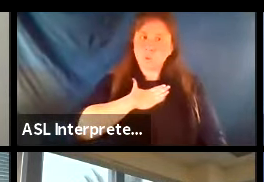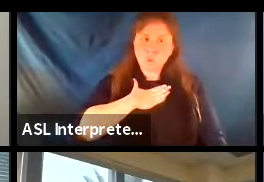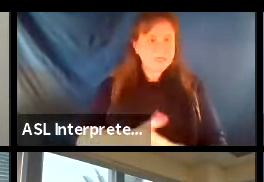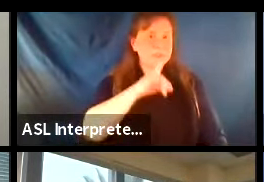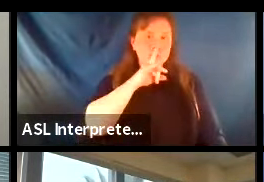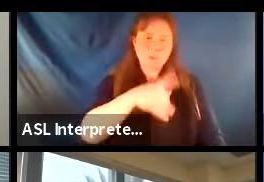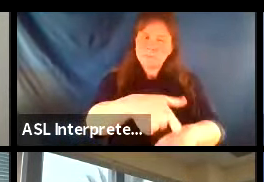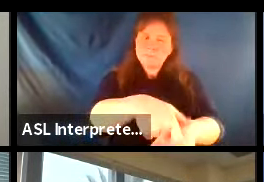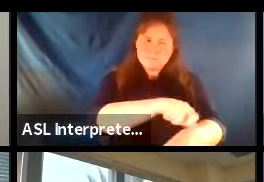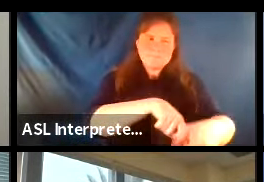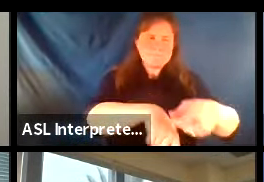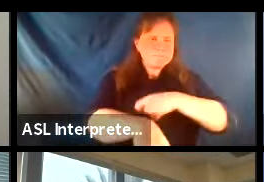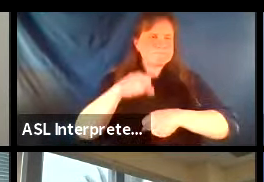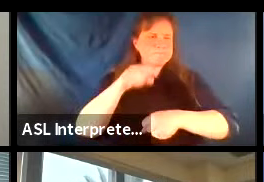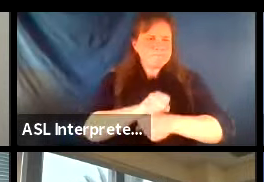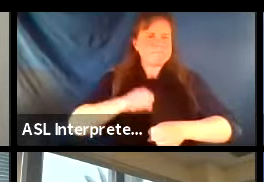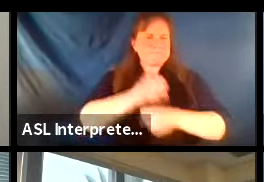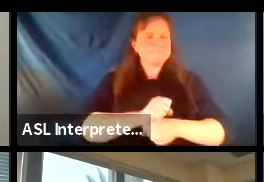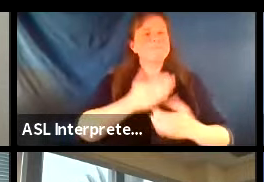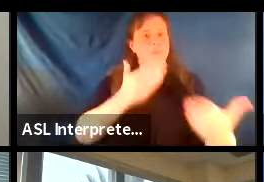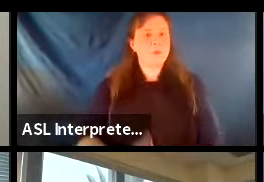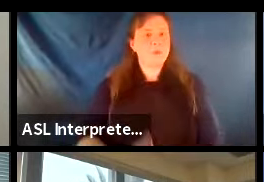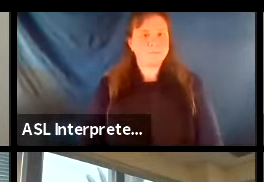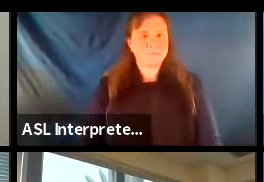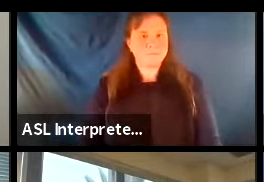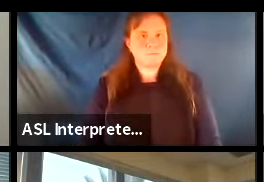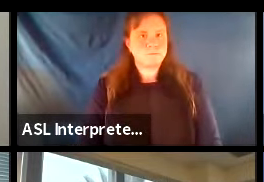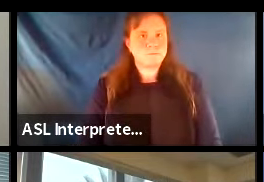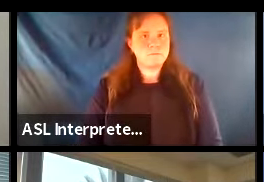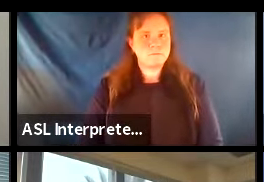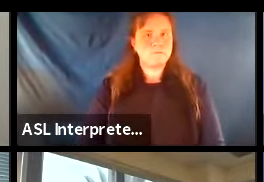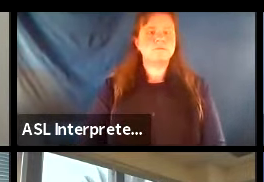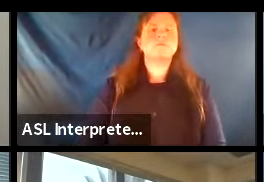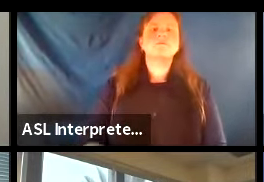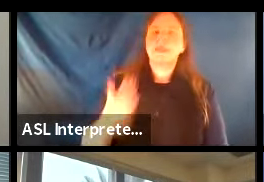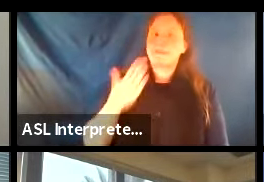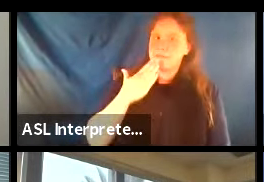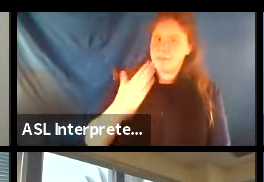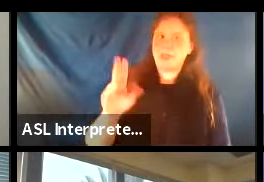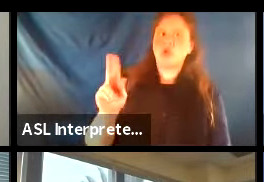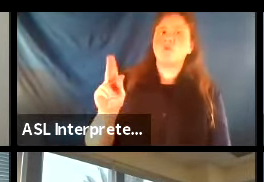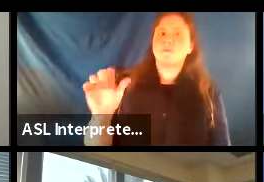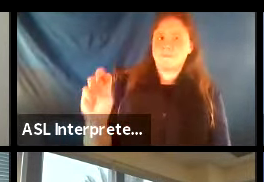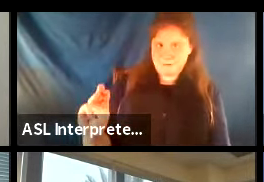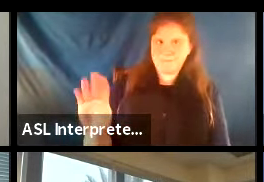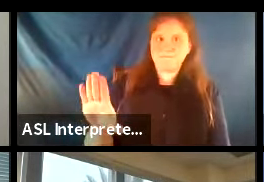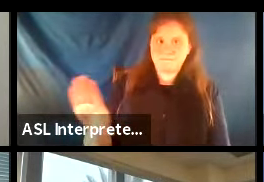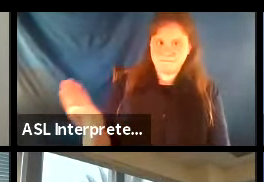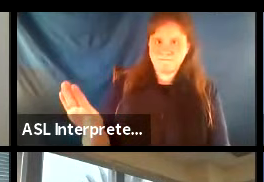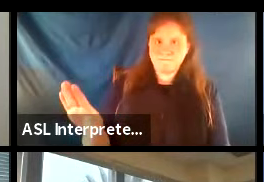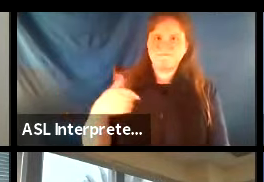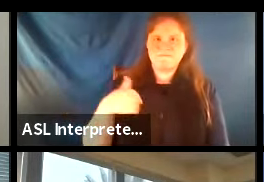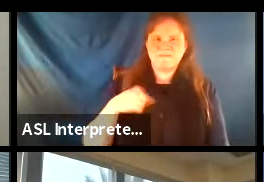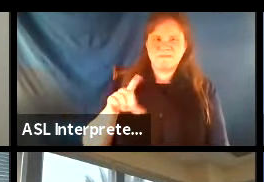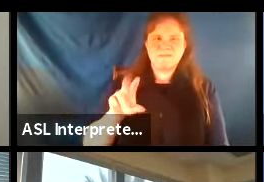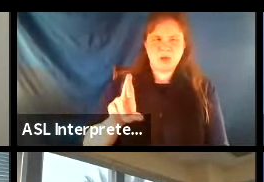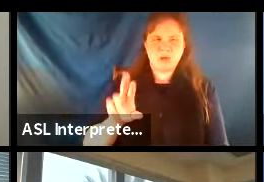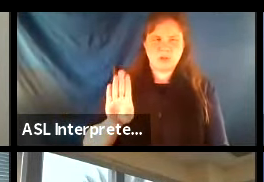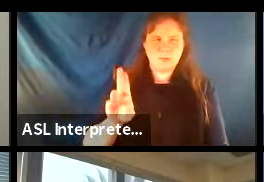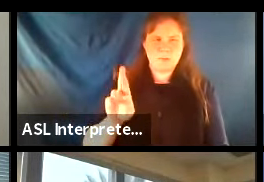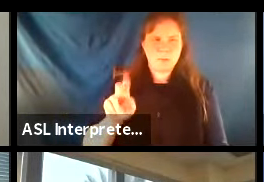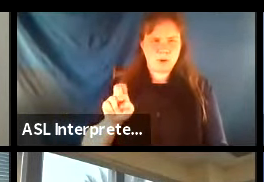us. Great, thank you very much, Kim. So again, we want to just highlight that this